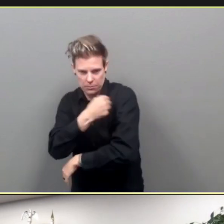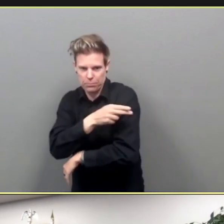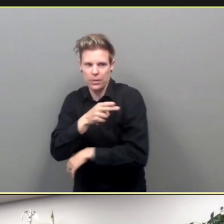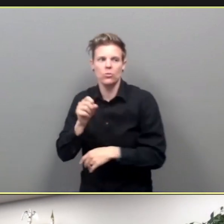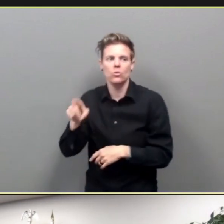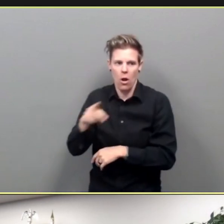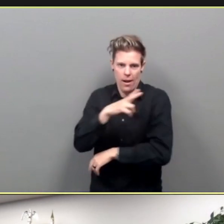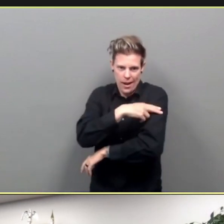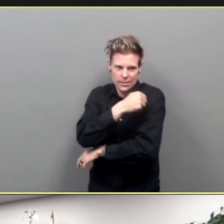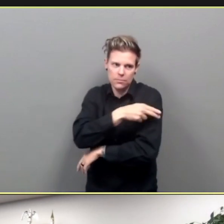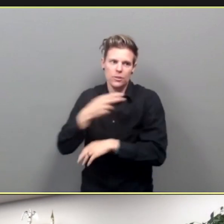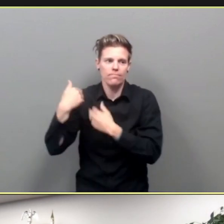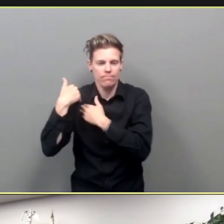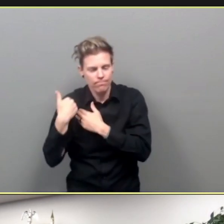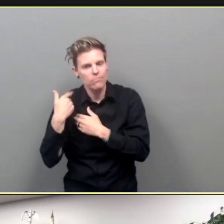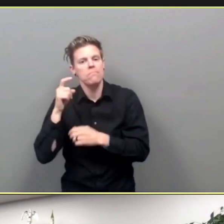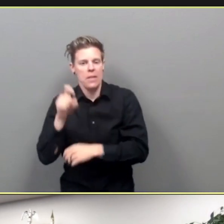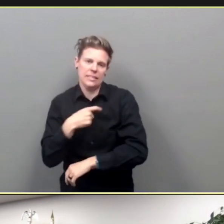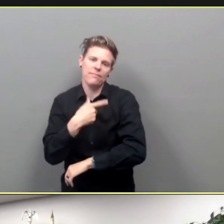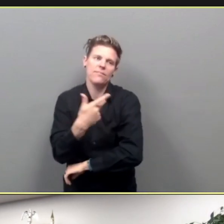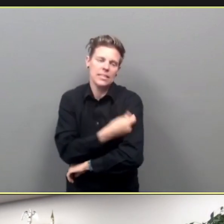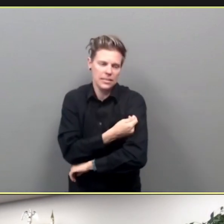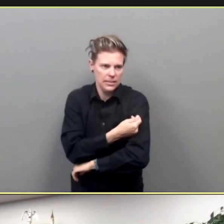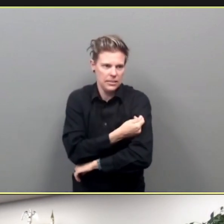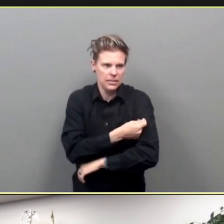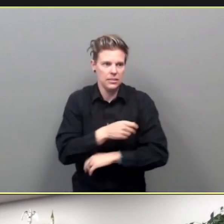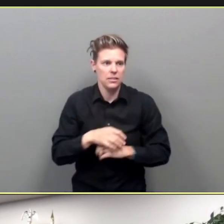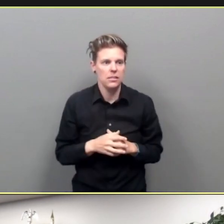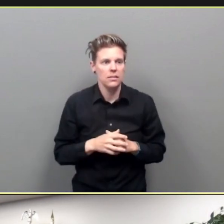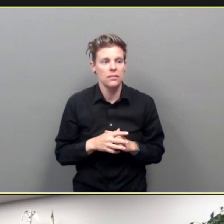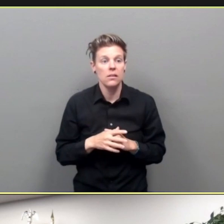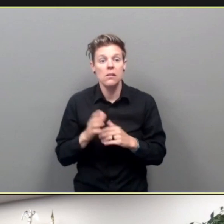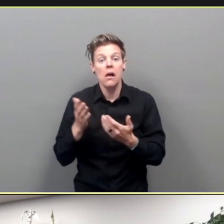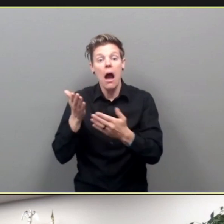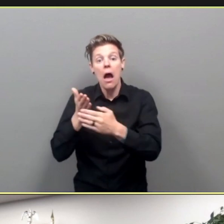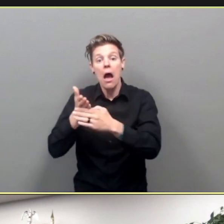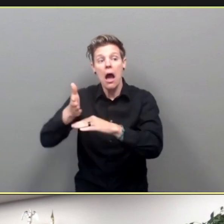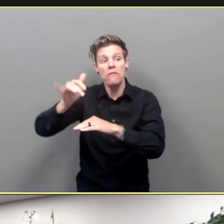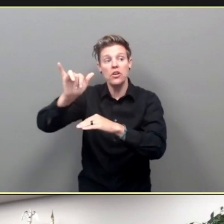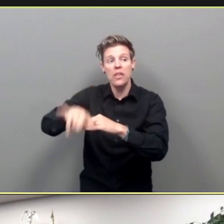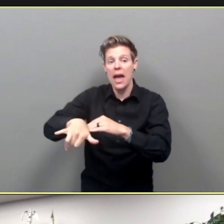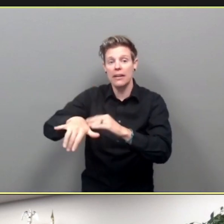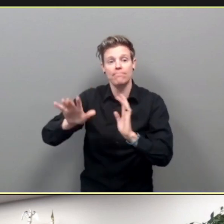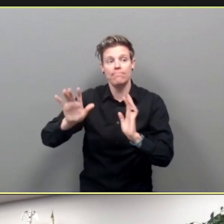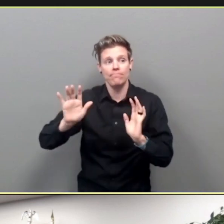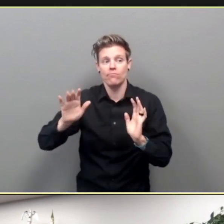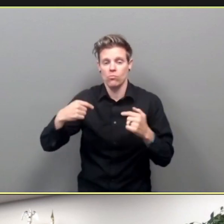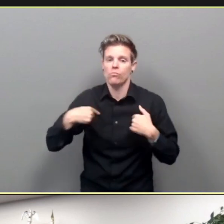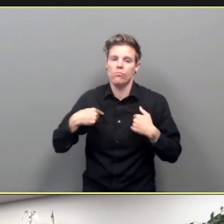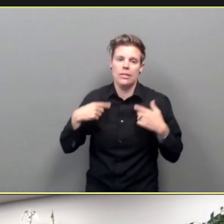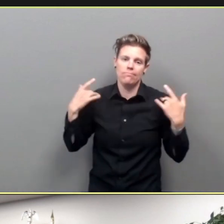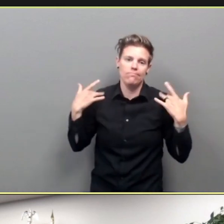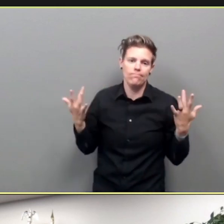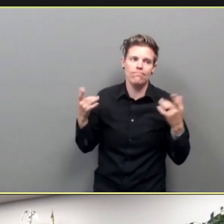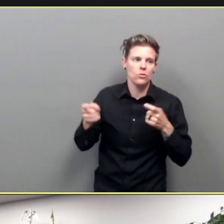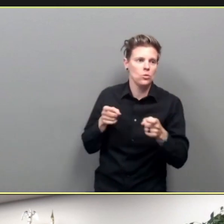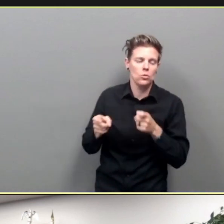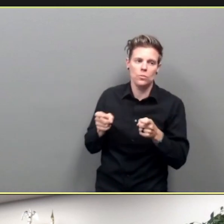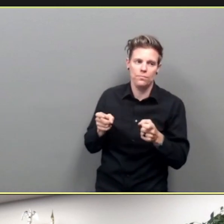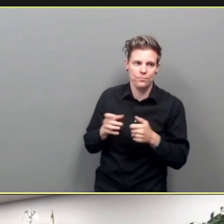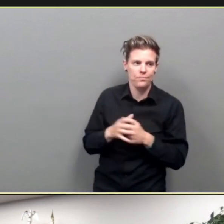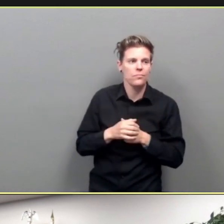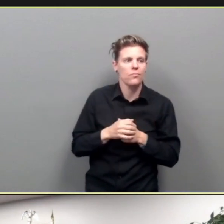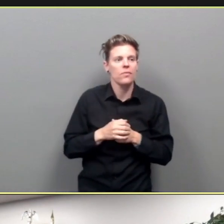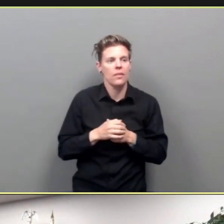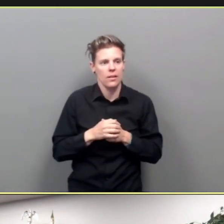unvaccinated healthcare workers caring for patients. So as I said, many people have put people on administrative leave or